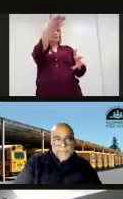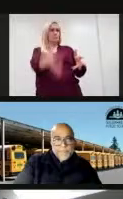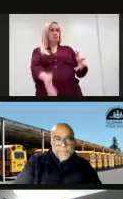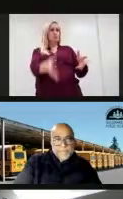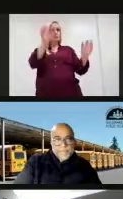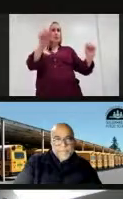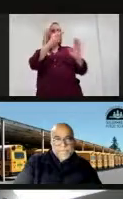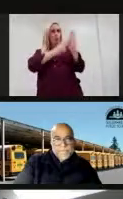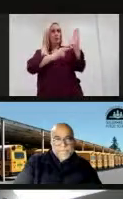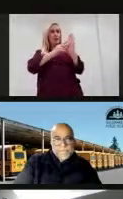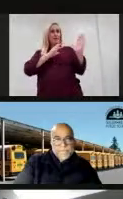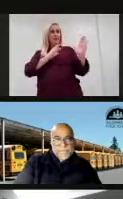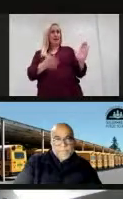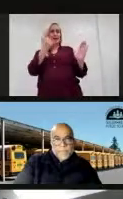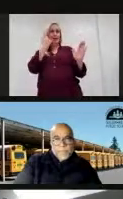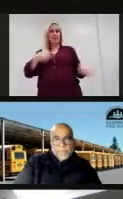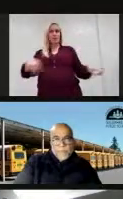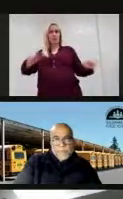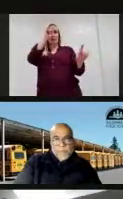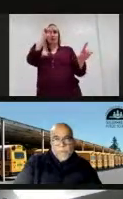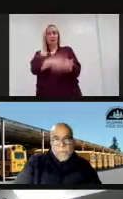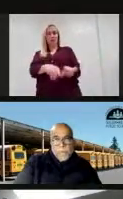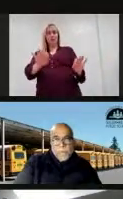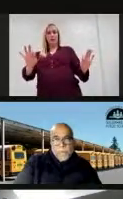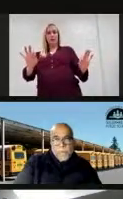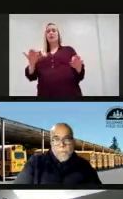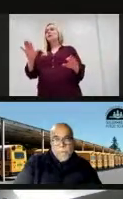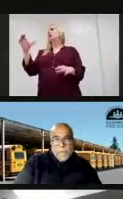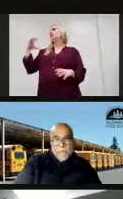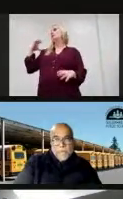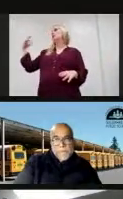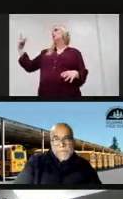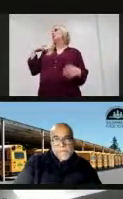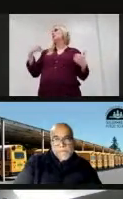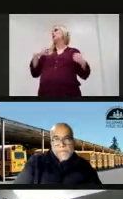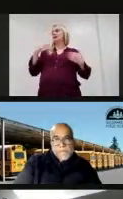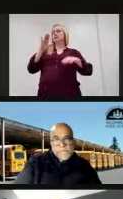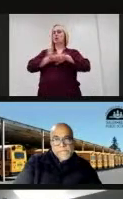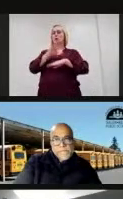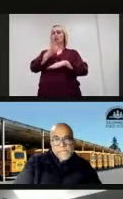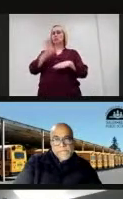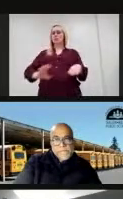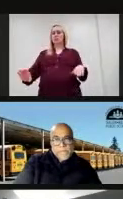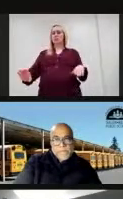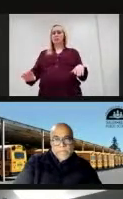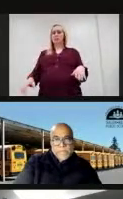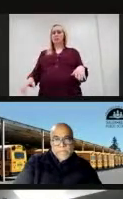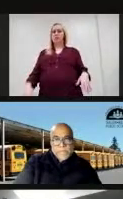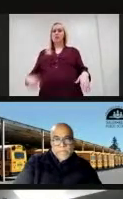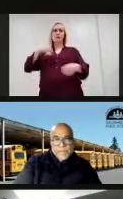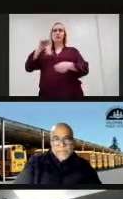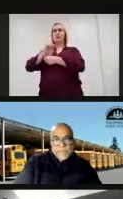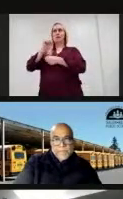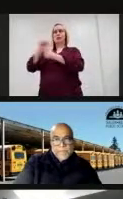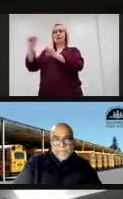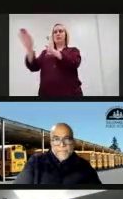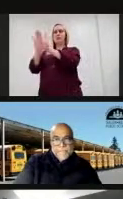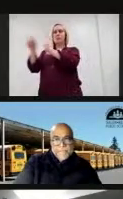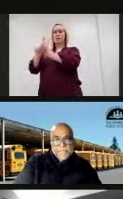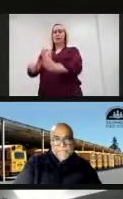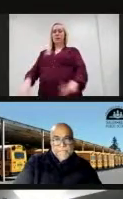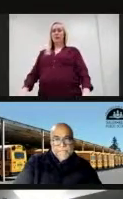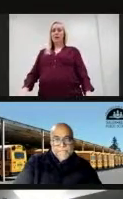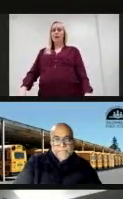else is. Okay. And Christy has it on Zoom. I'm working in the background.